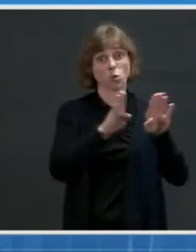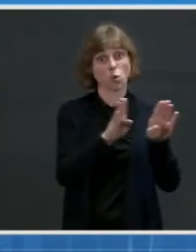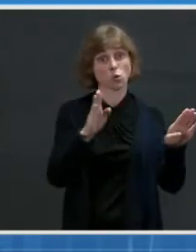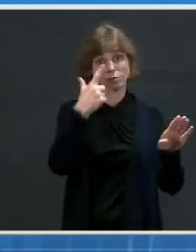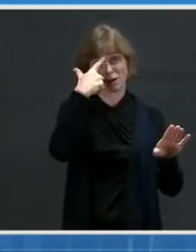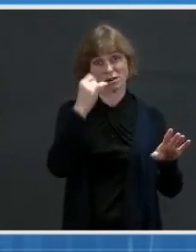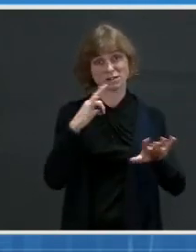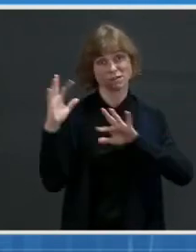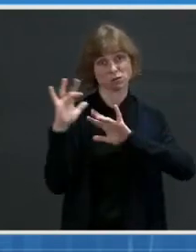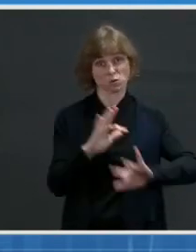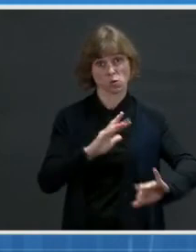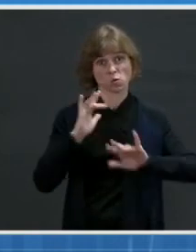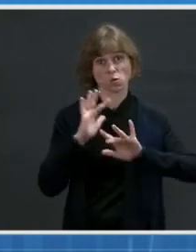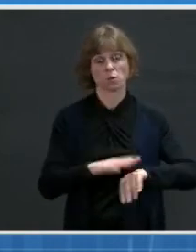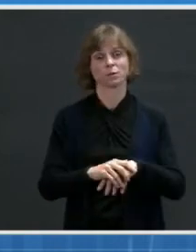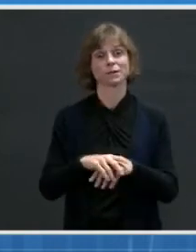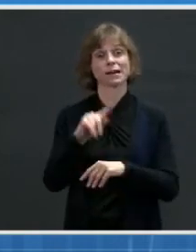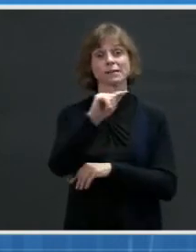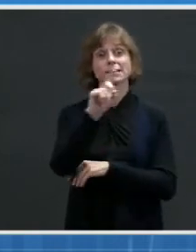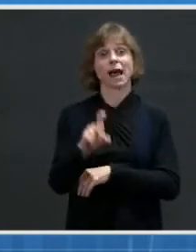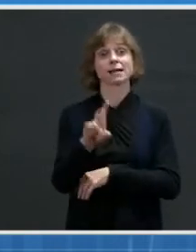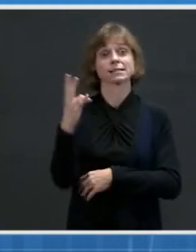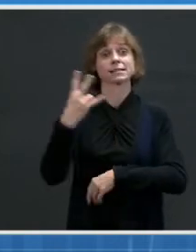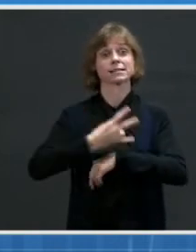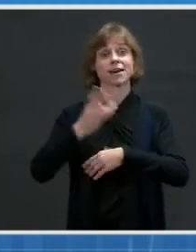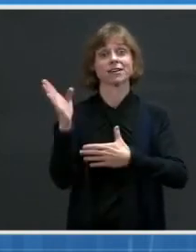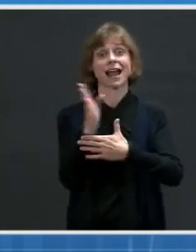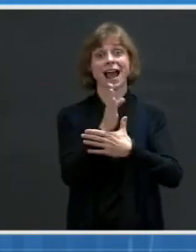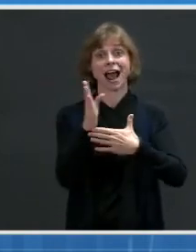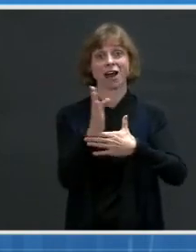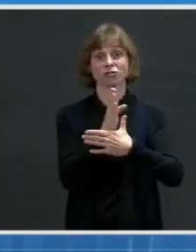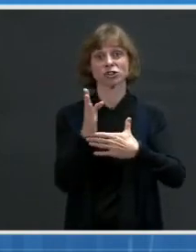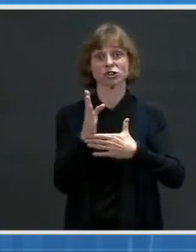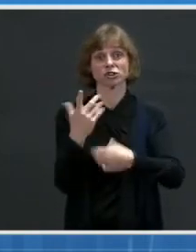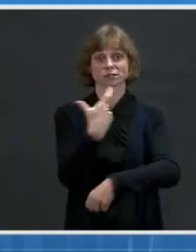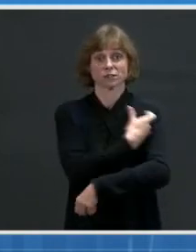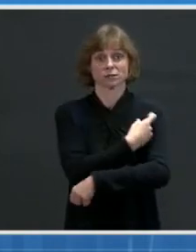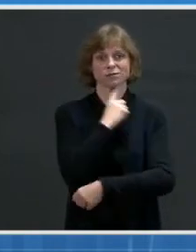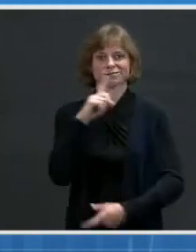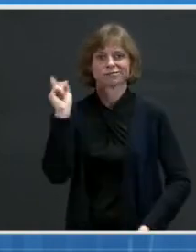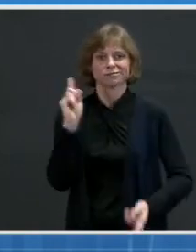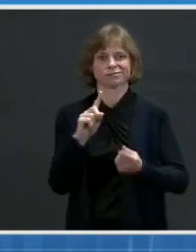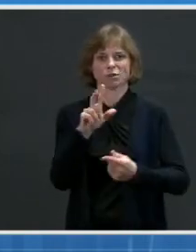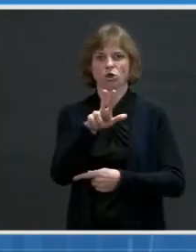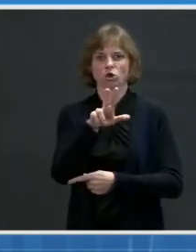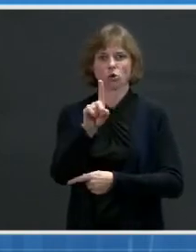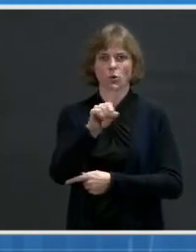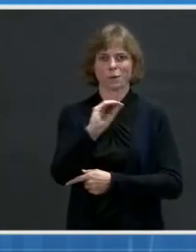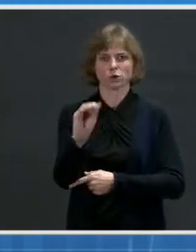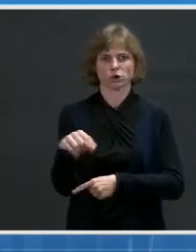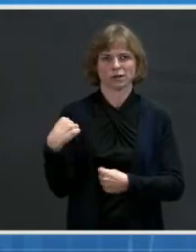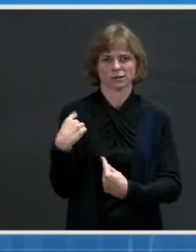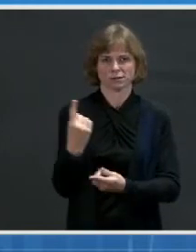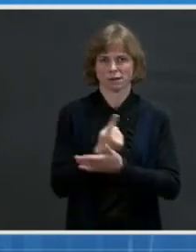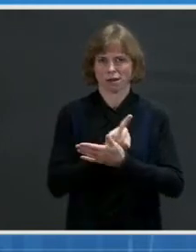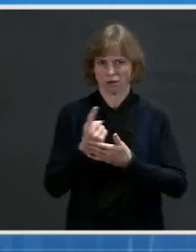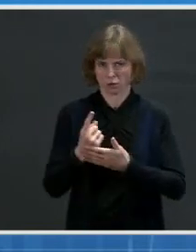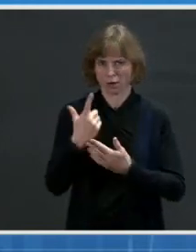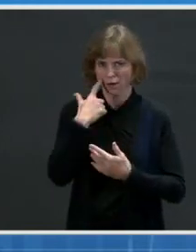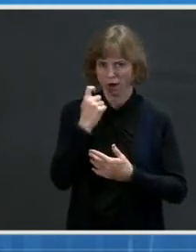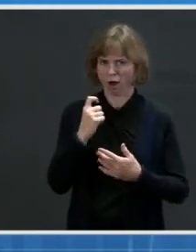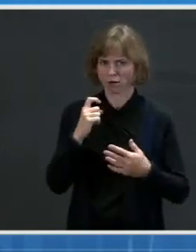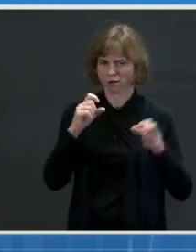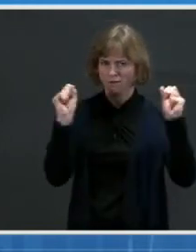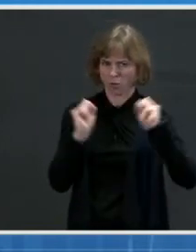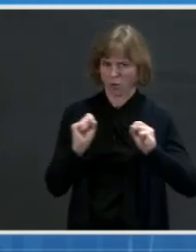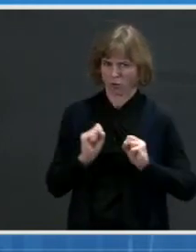7-day average of administered COVID-19 doses decreased by 31% in the past week due to winter weather